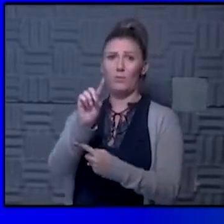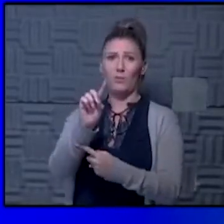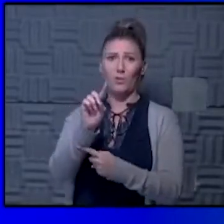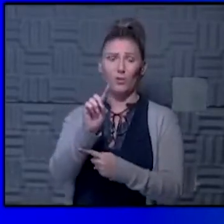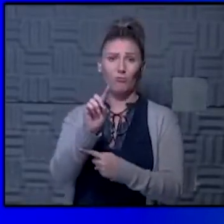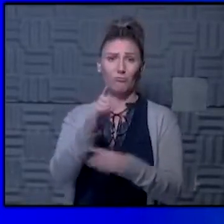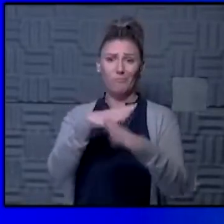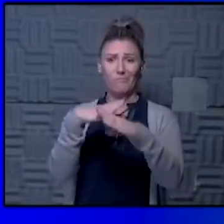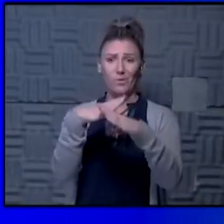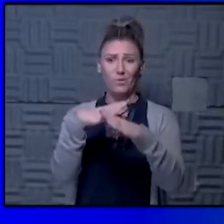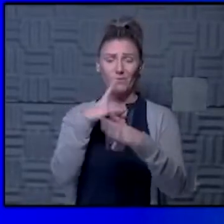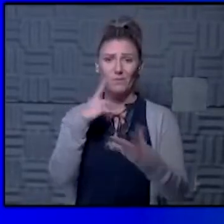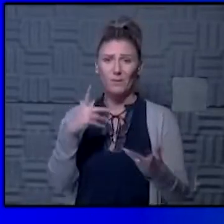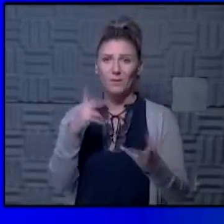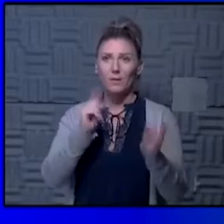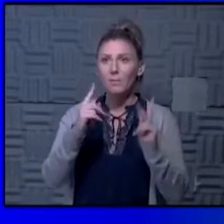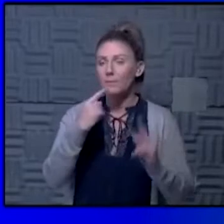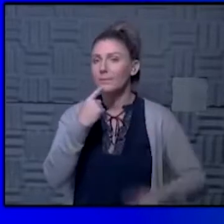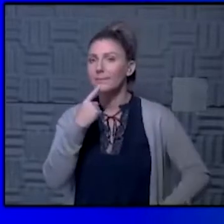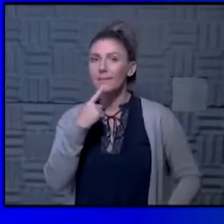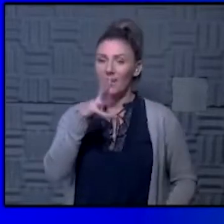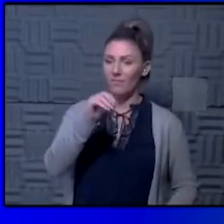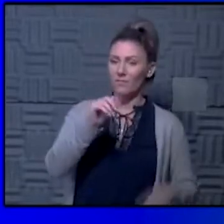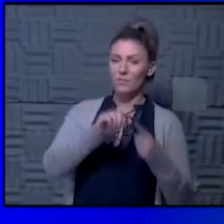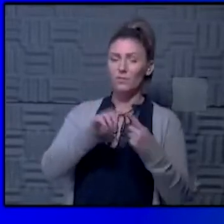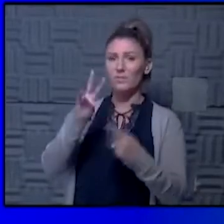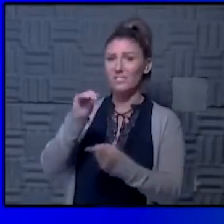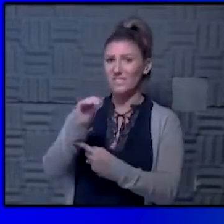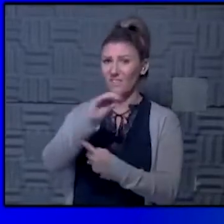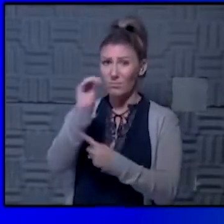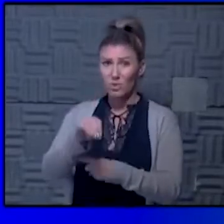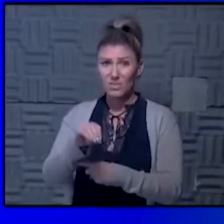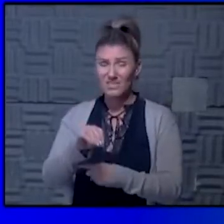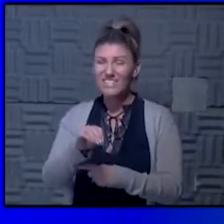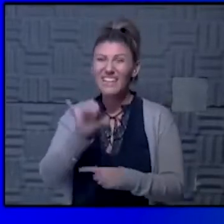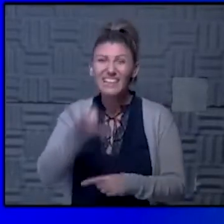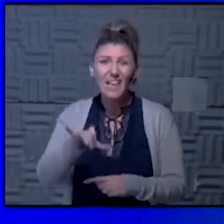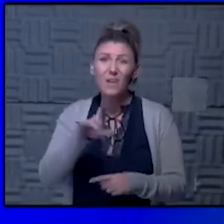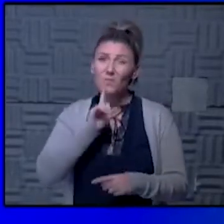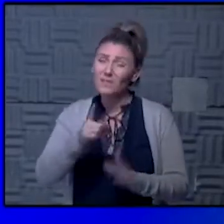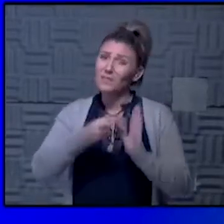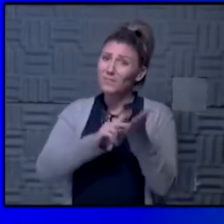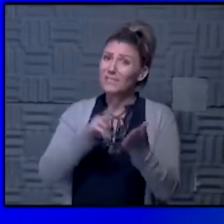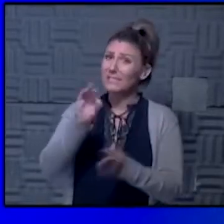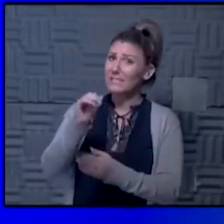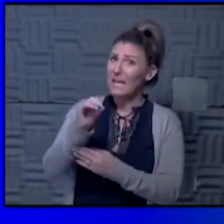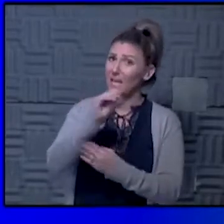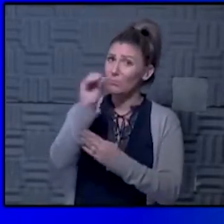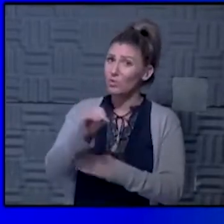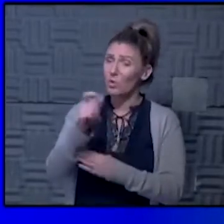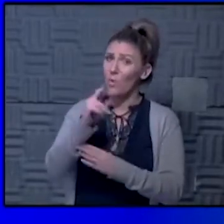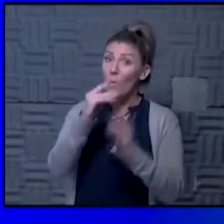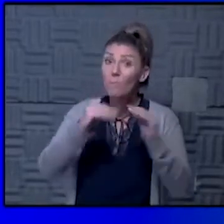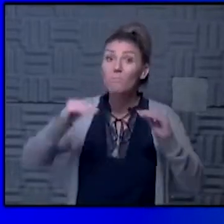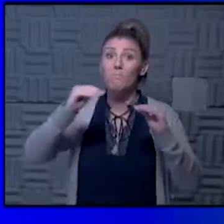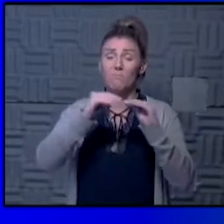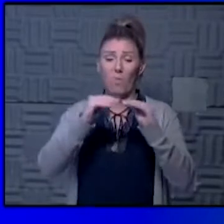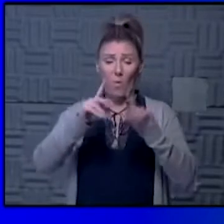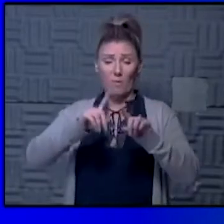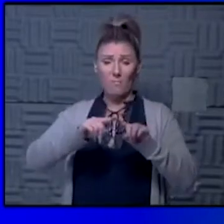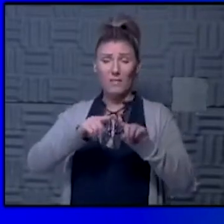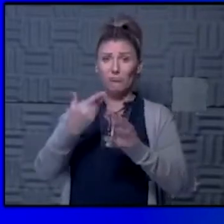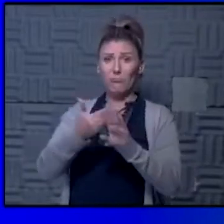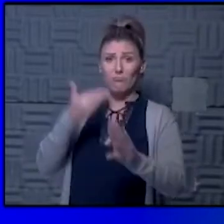until this spring when people were saying 50 to 70%, typically herd immunity means 90% or more of people have that immunity based on